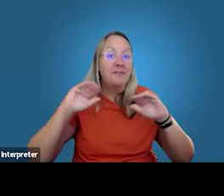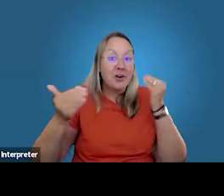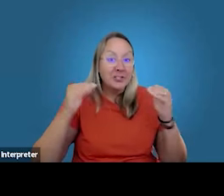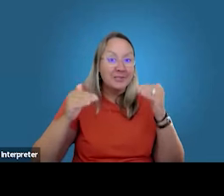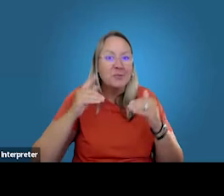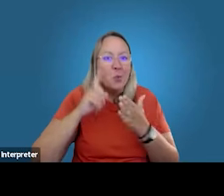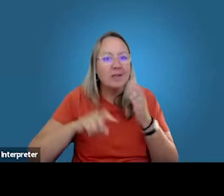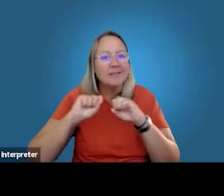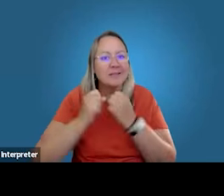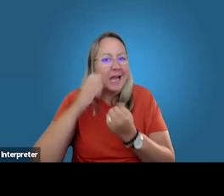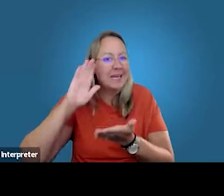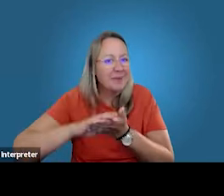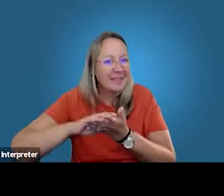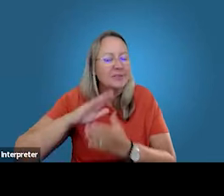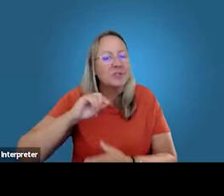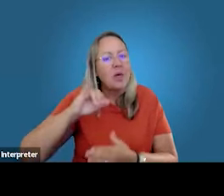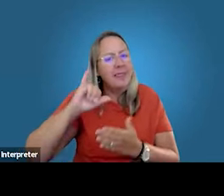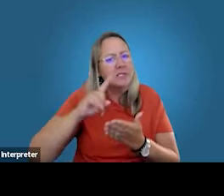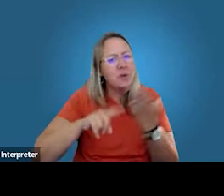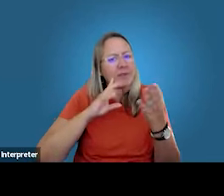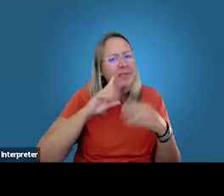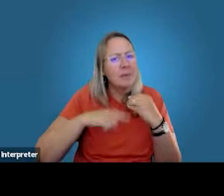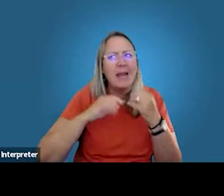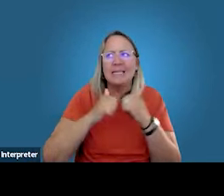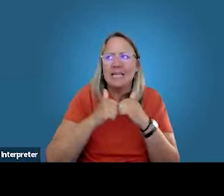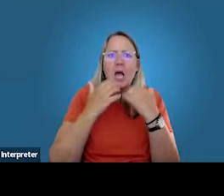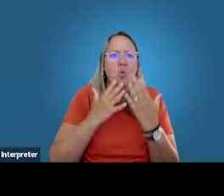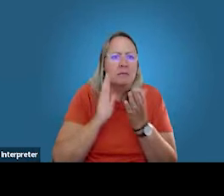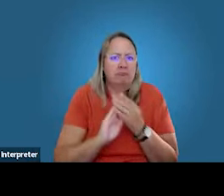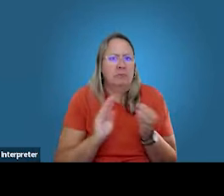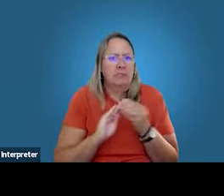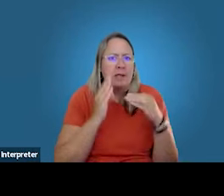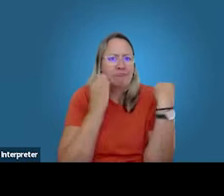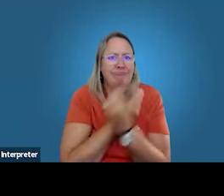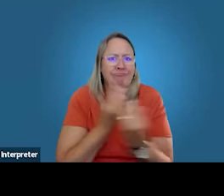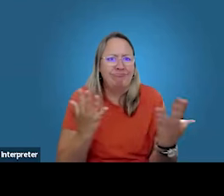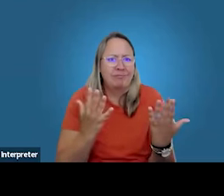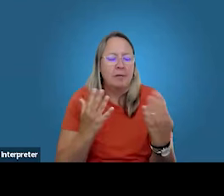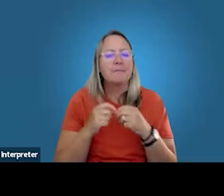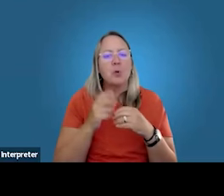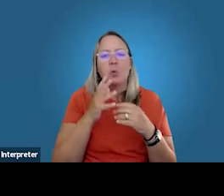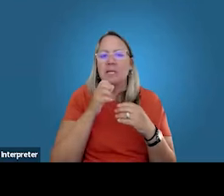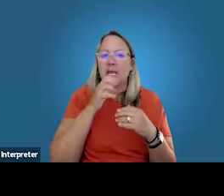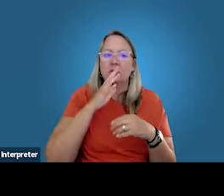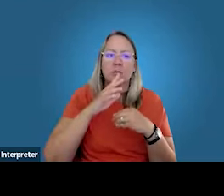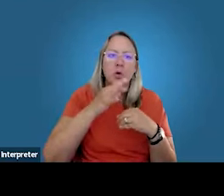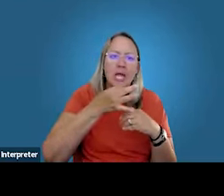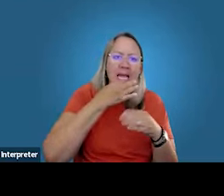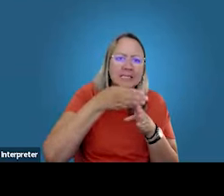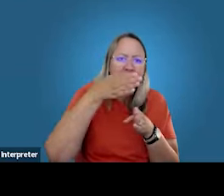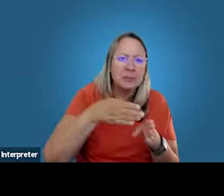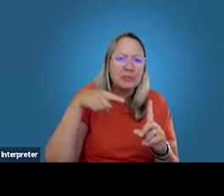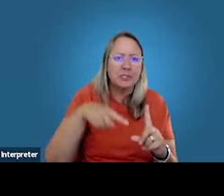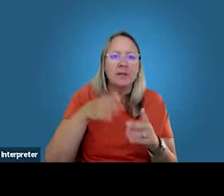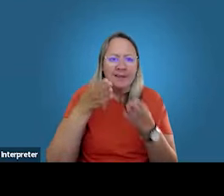play into that? And that's what we need to think about, is how we tell our stories. As I said, we're constantly speaking to experts, and this is Dan.